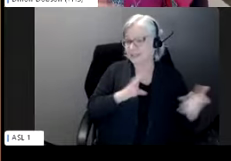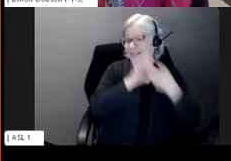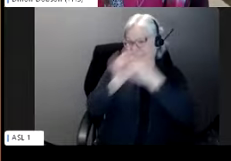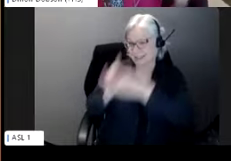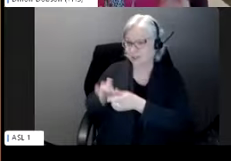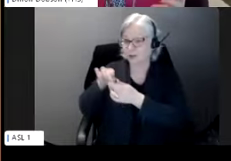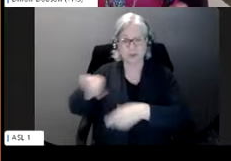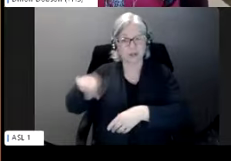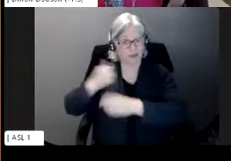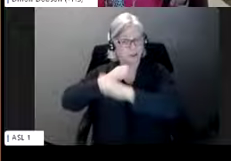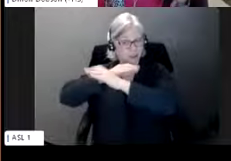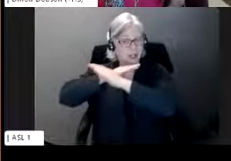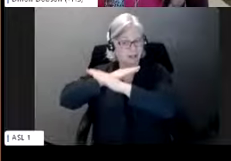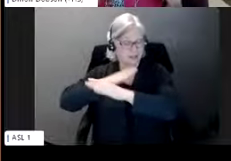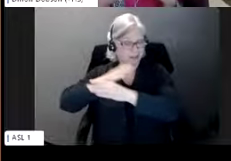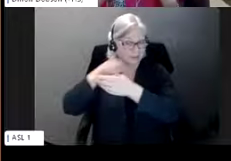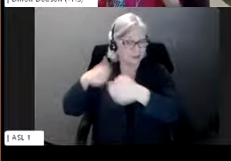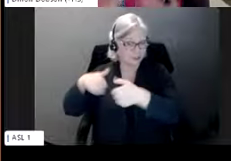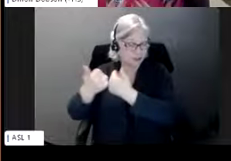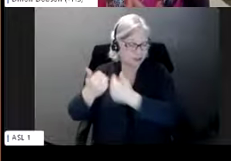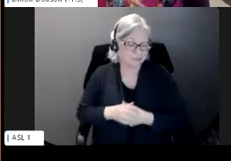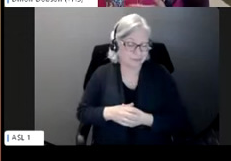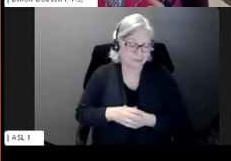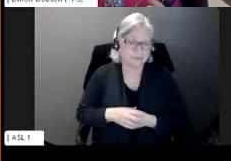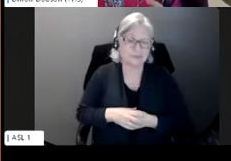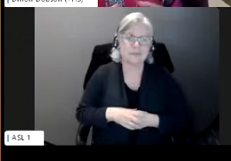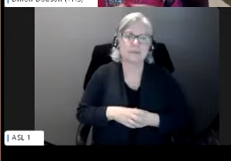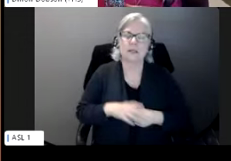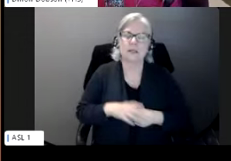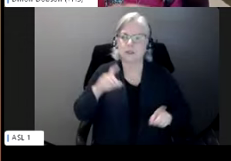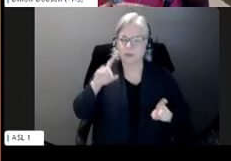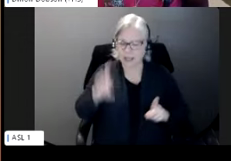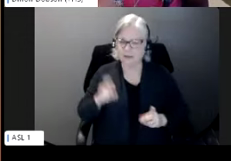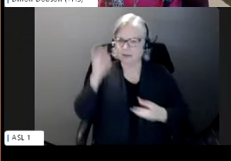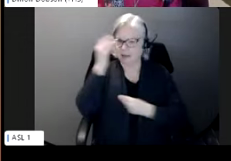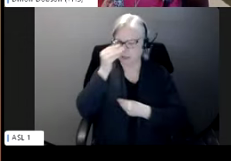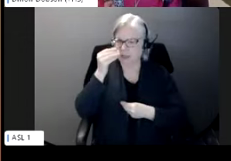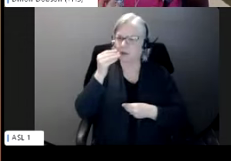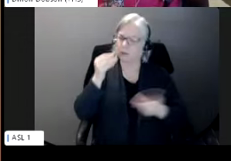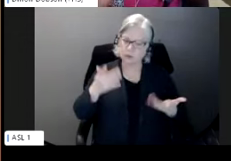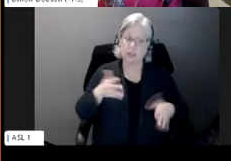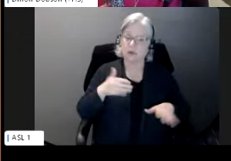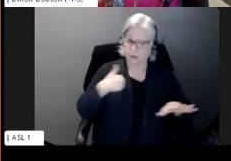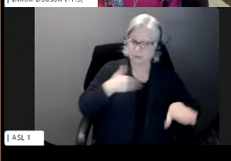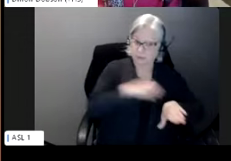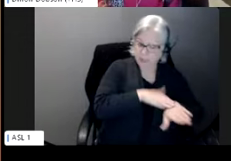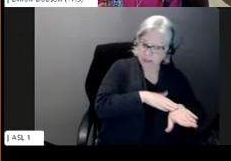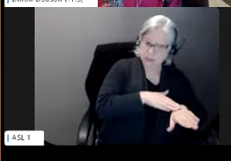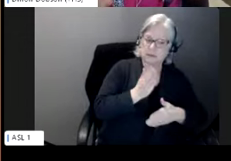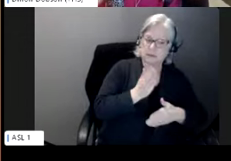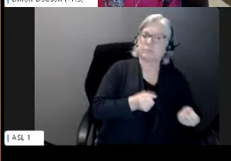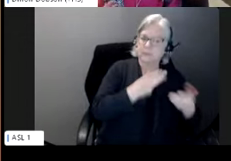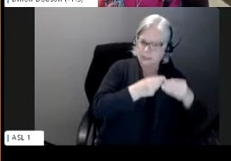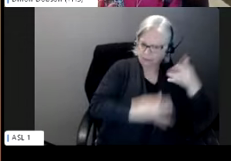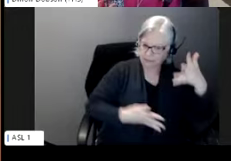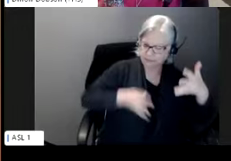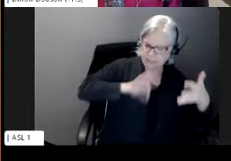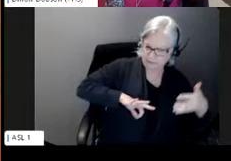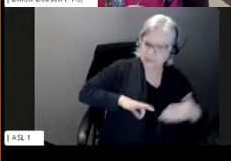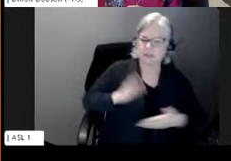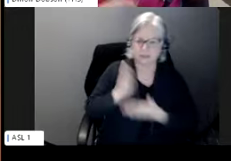And to address this, we have to raise awareness of the benefits and the barriers to pet ownership and elevate the importance of the bond for our clients and behalf of